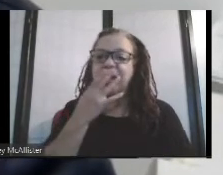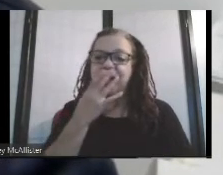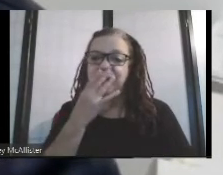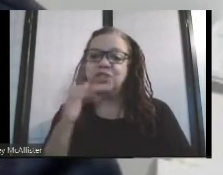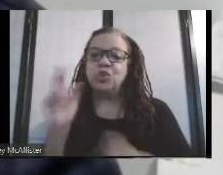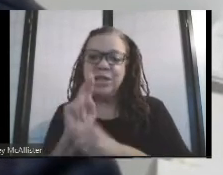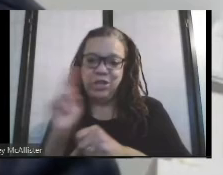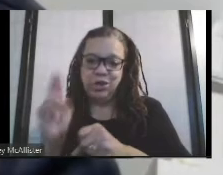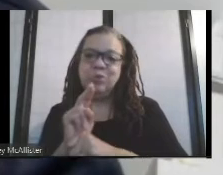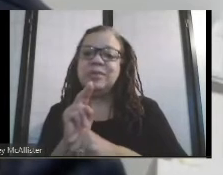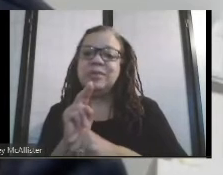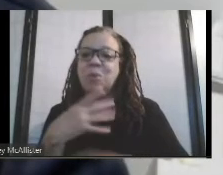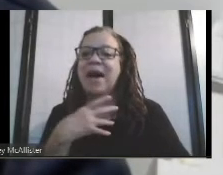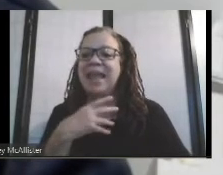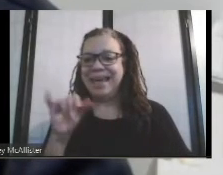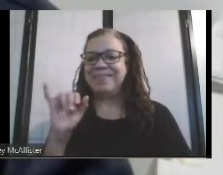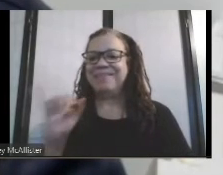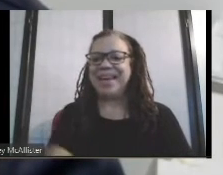everything. So. Yeah.